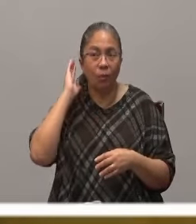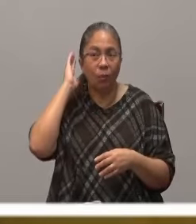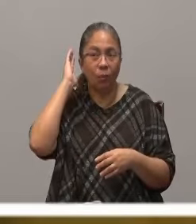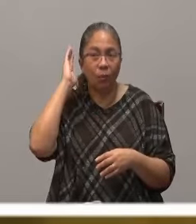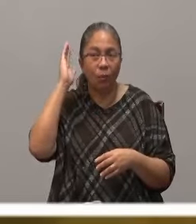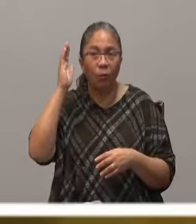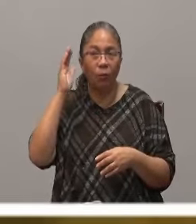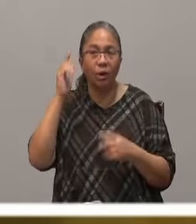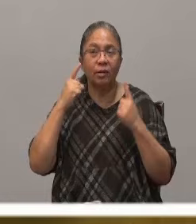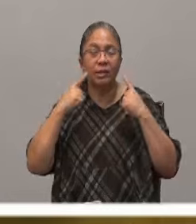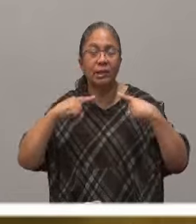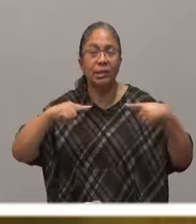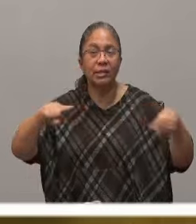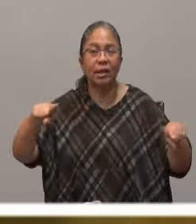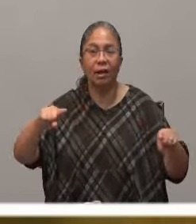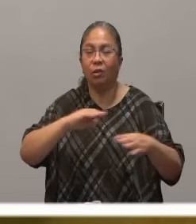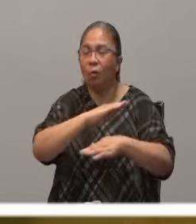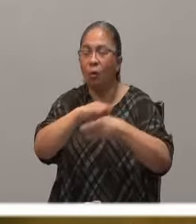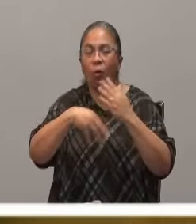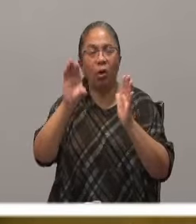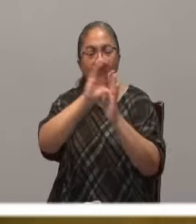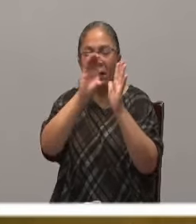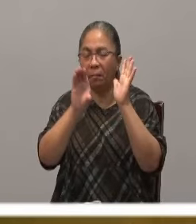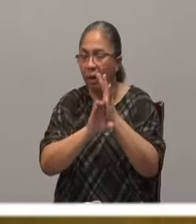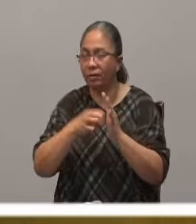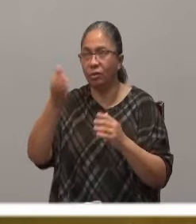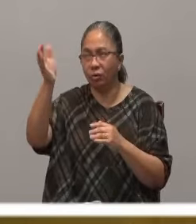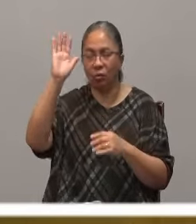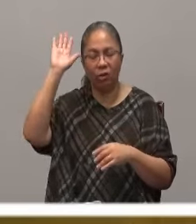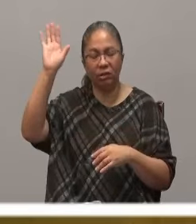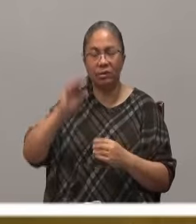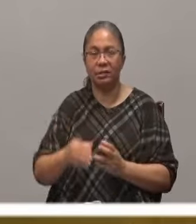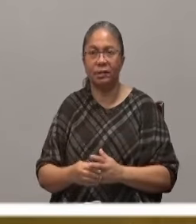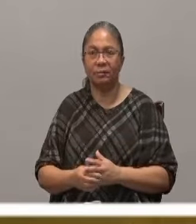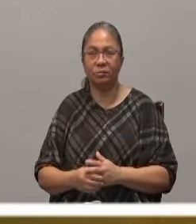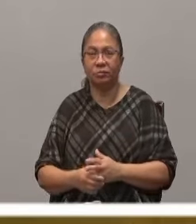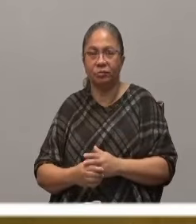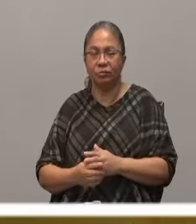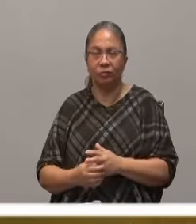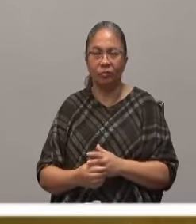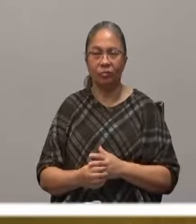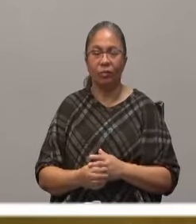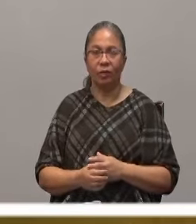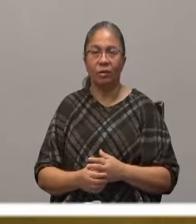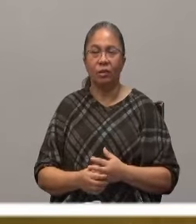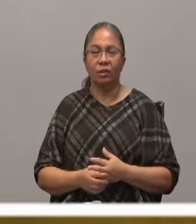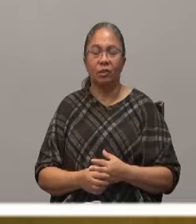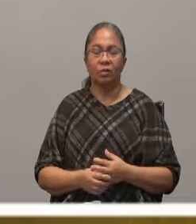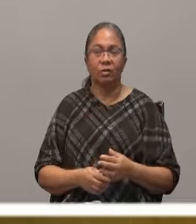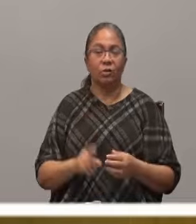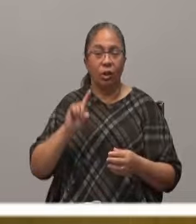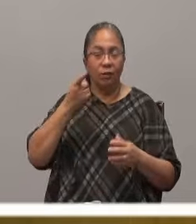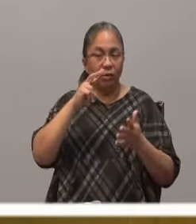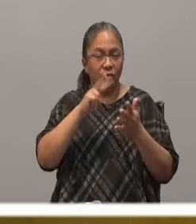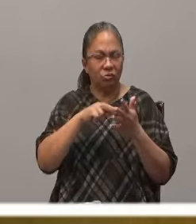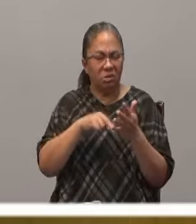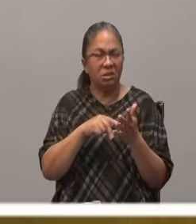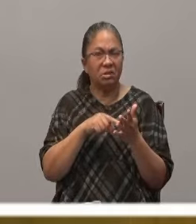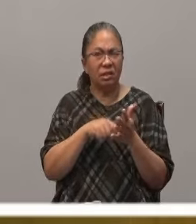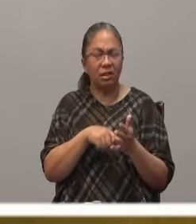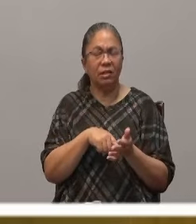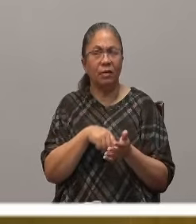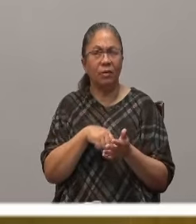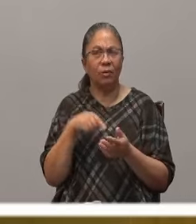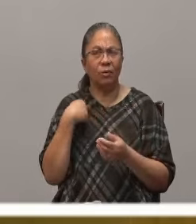will tell all that God commands. So when you see that here in our first reading, we have